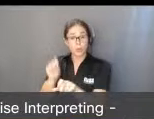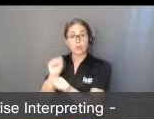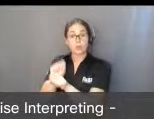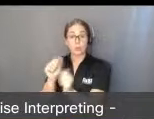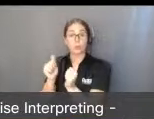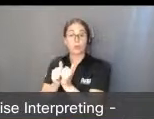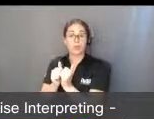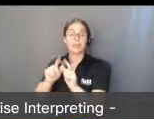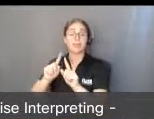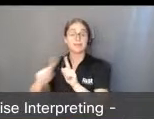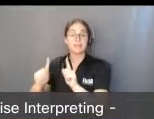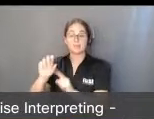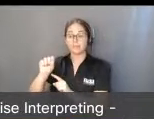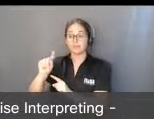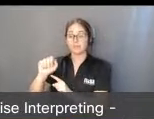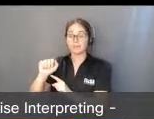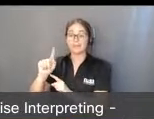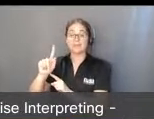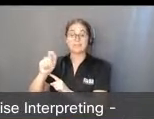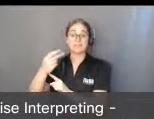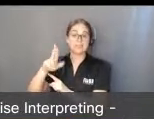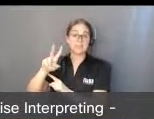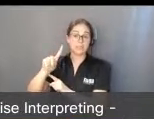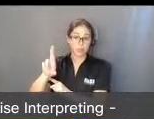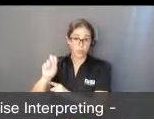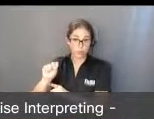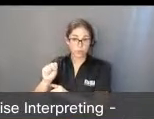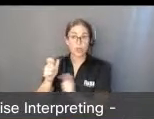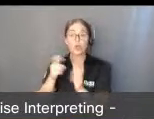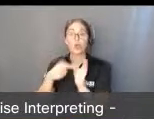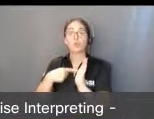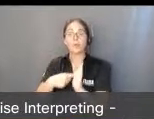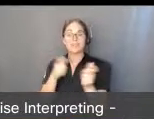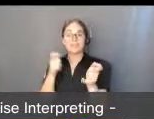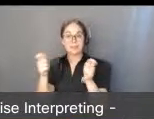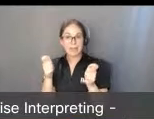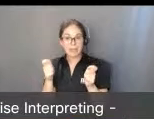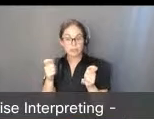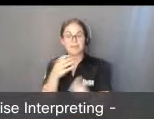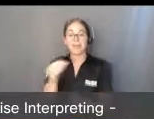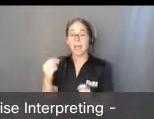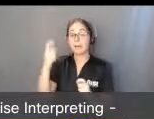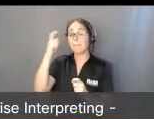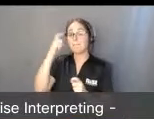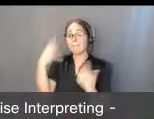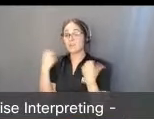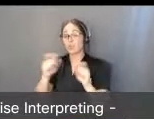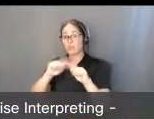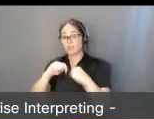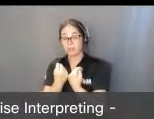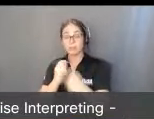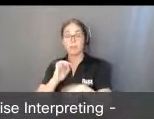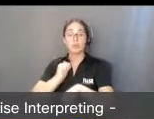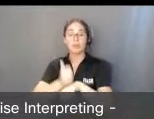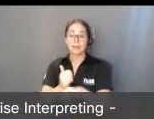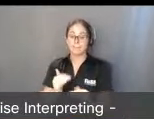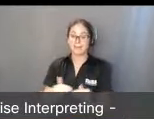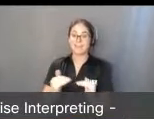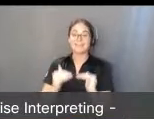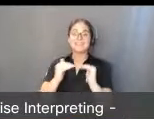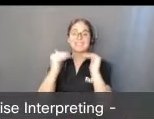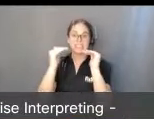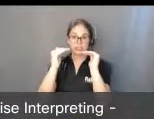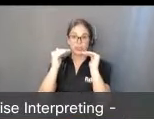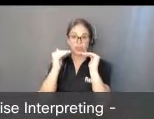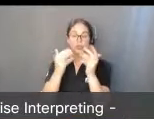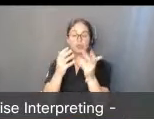stakeholders representing ACE, CSEA management, and our SROs and mental health team to develop a tiered student re-engagement plan as